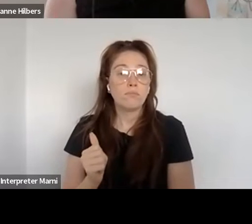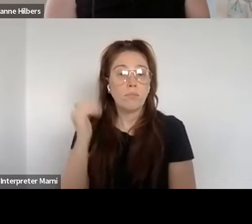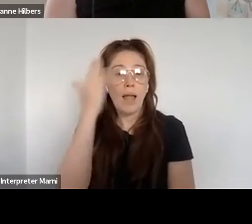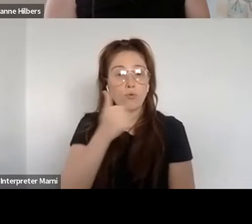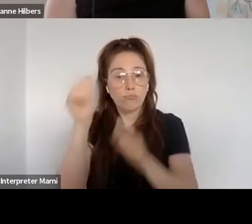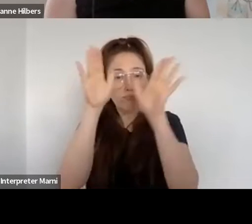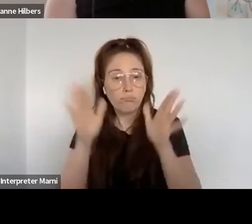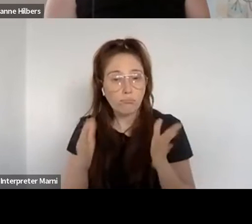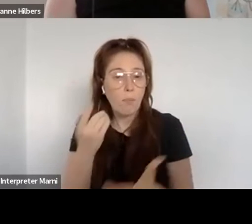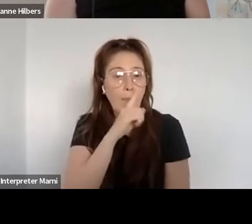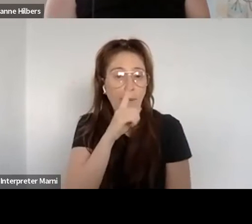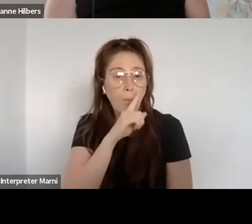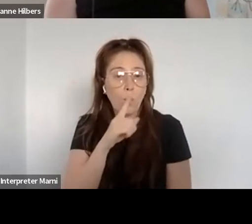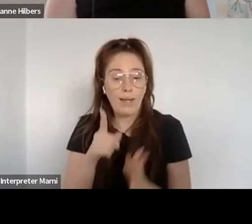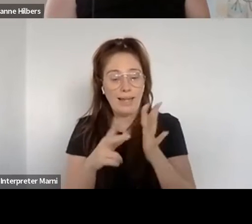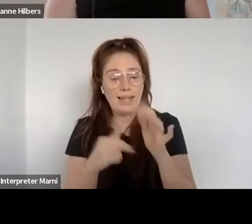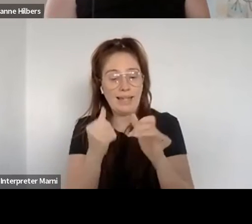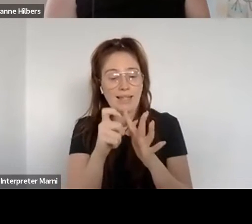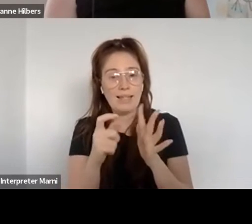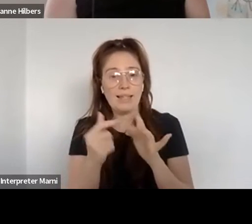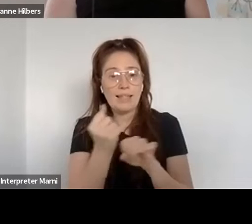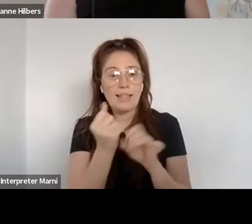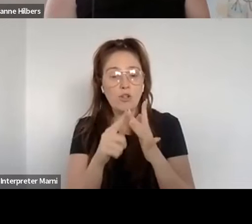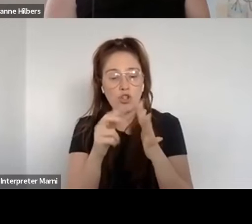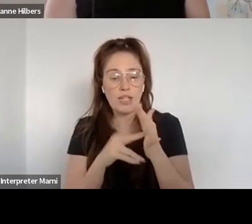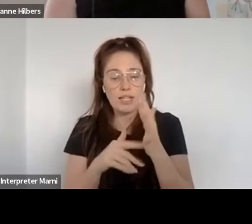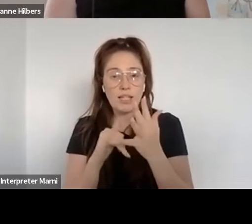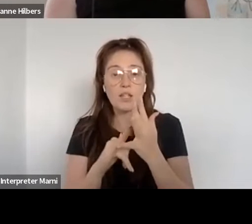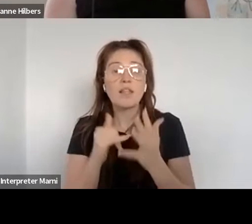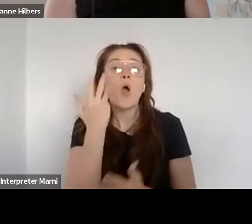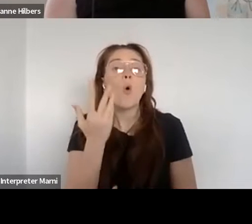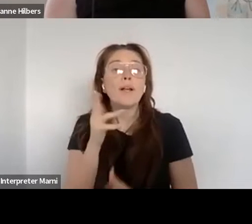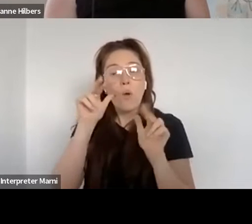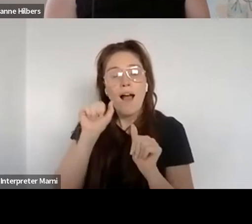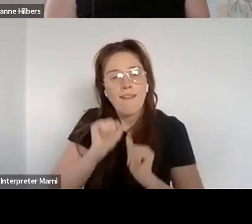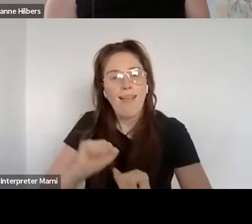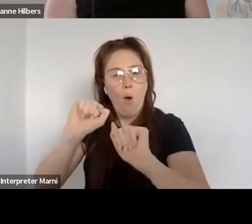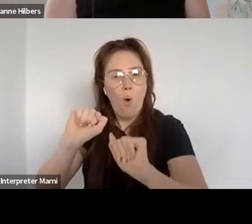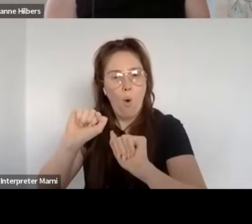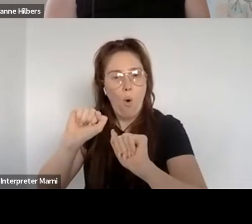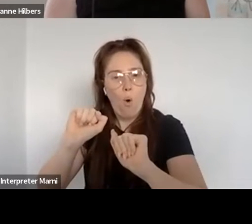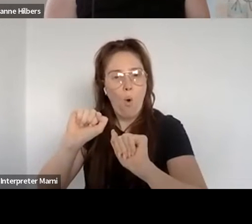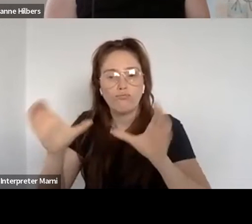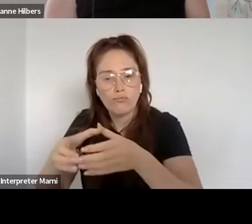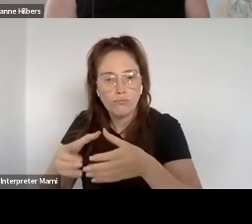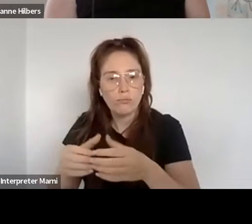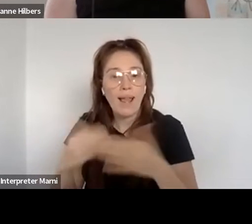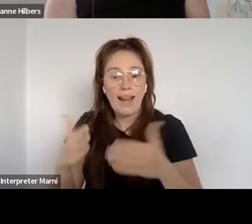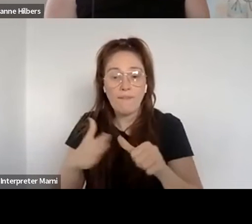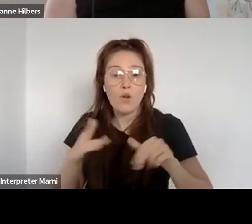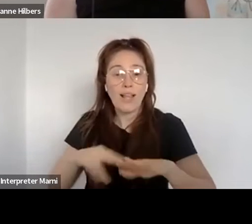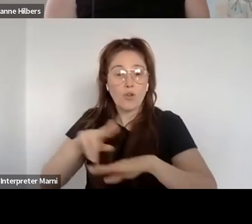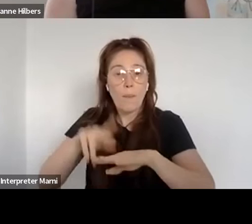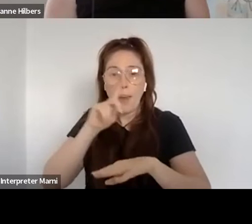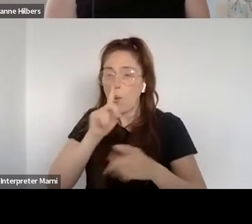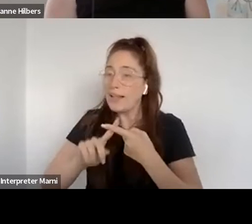Bundjalung land, always took care of their own. And in many native cultures and First Nations people, they're still